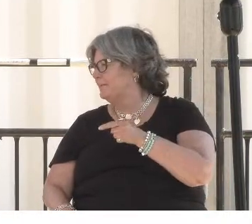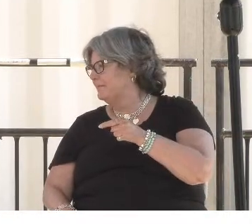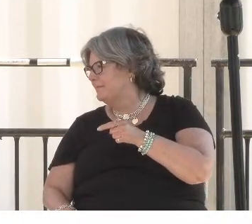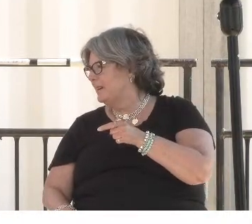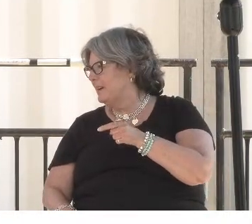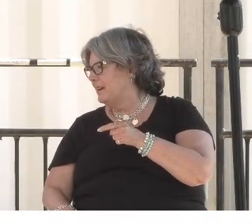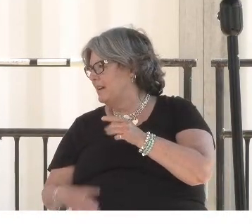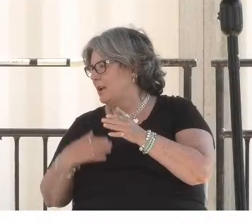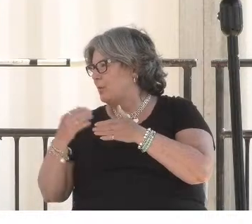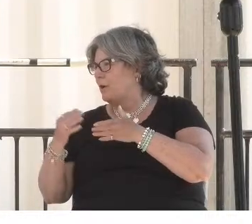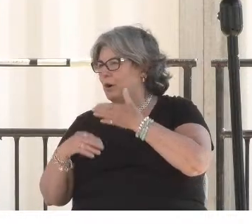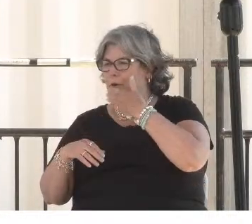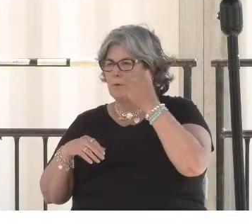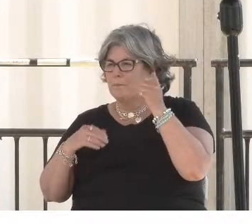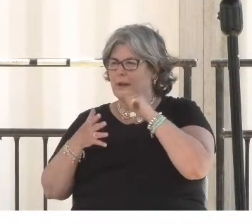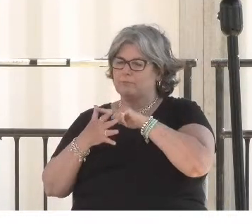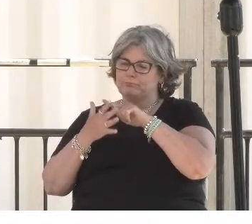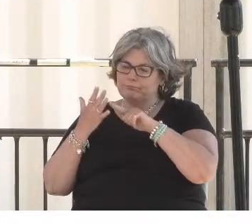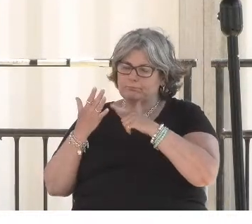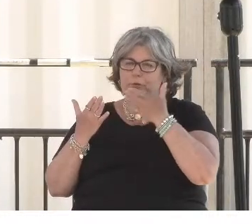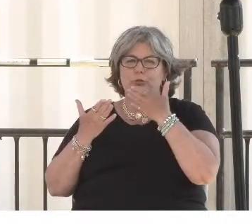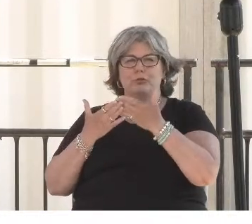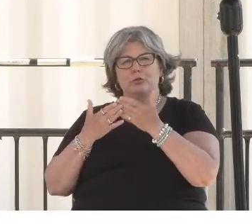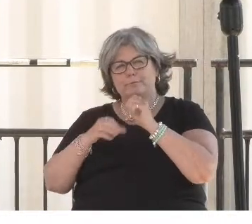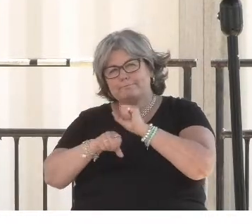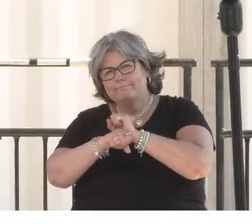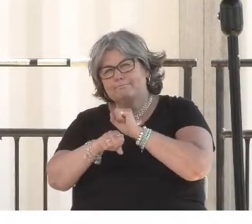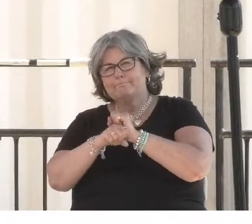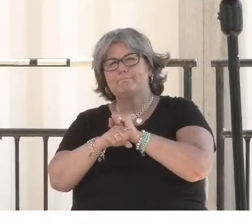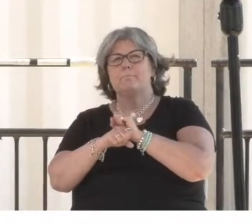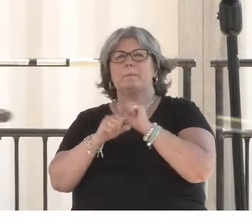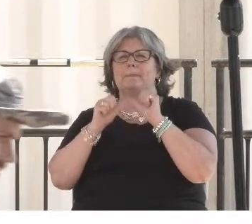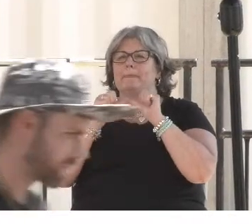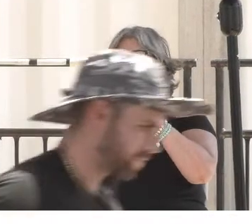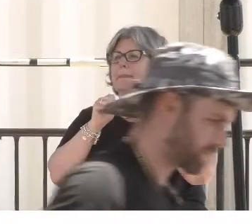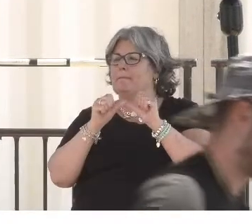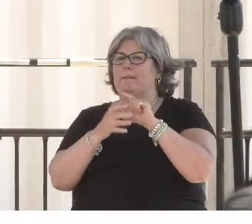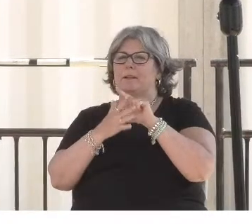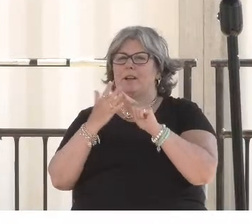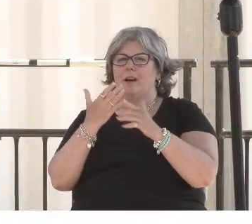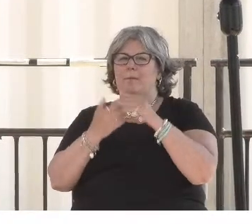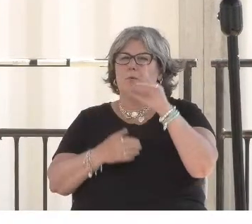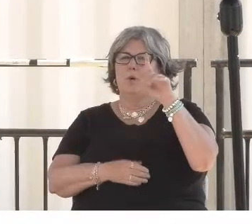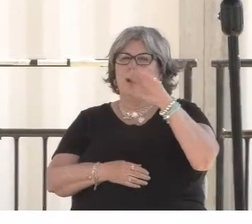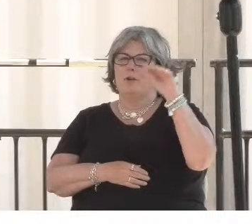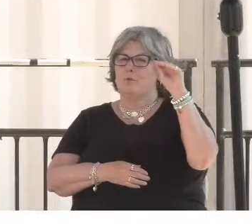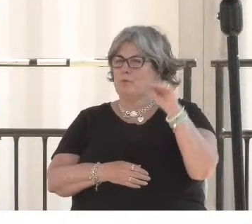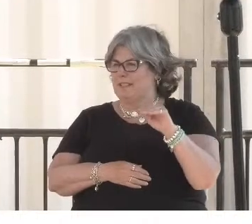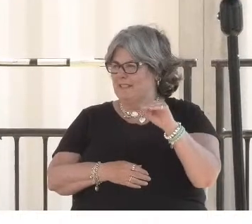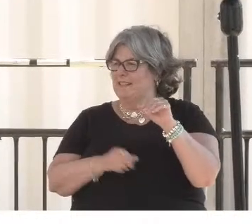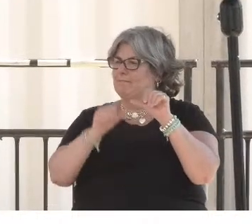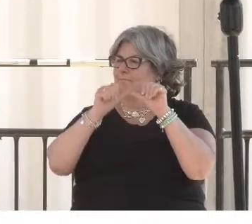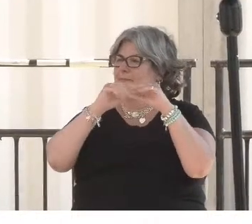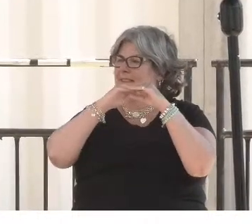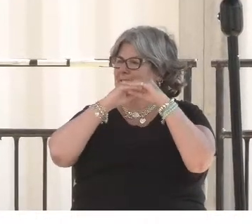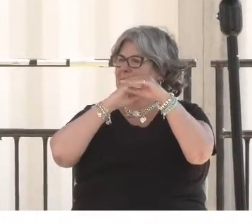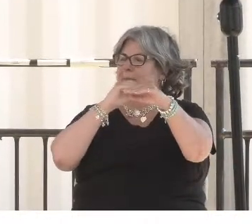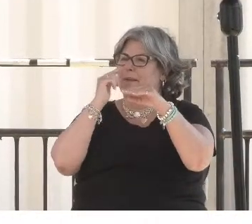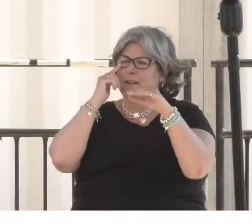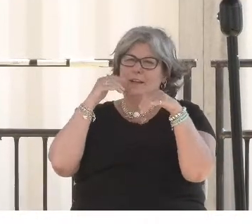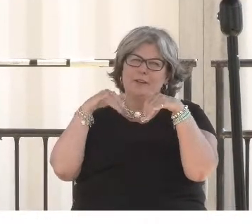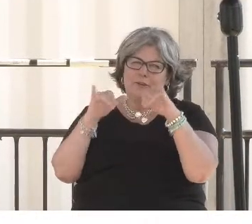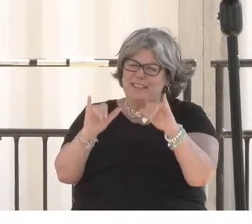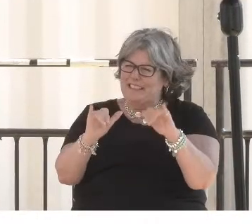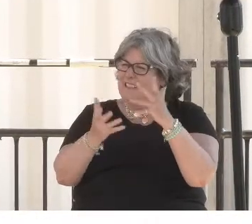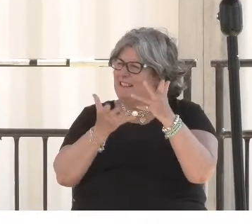regardless of all your best practices and your good efforts, and Karissa says you've got almost 100% sustainability, you're still sort